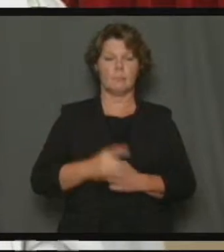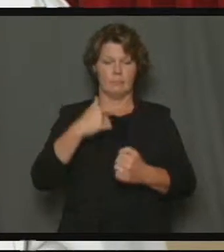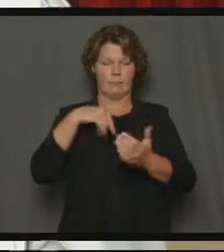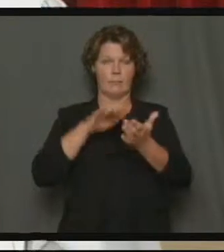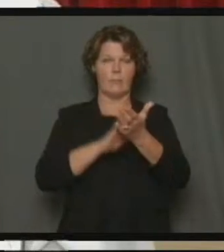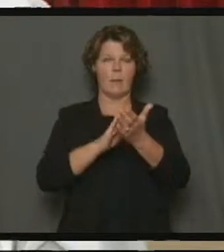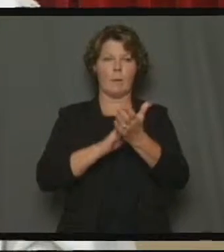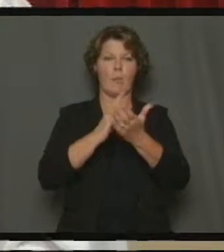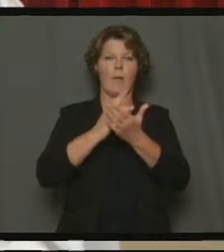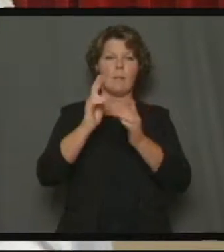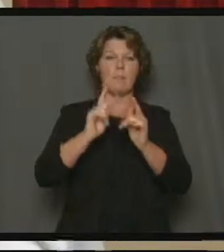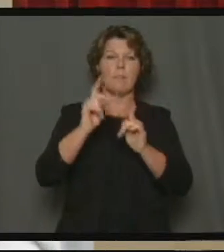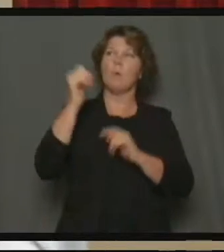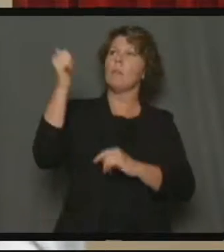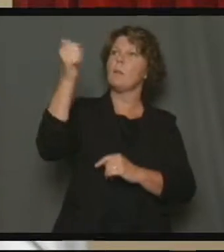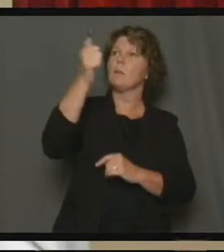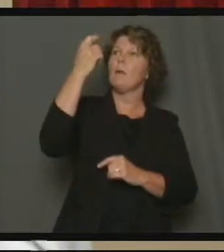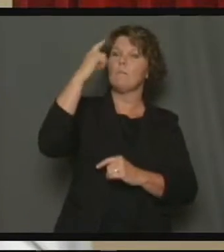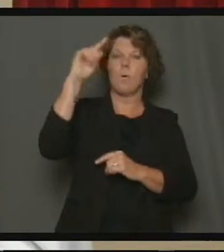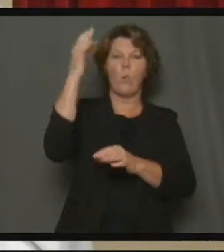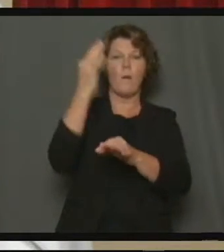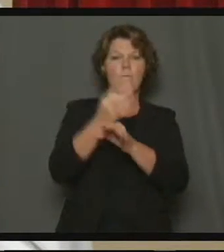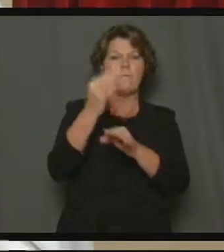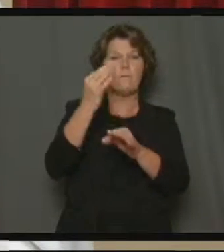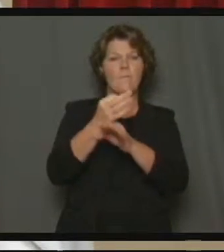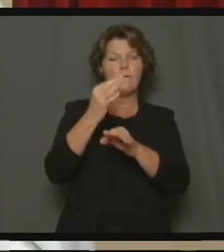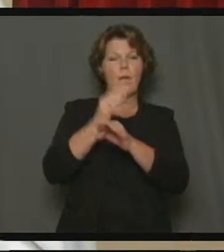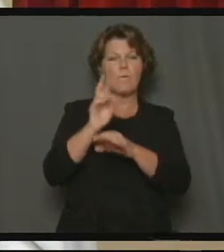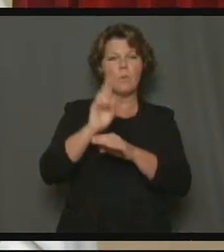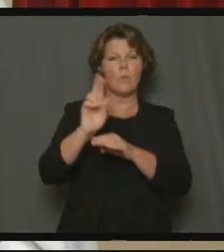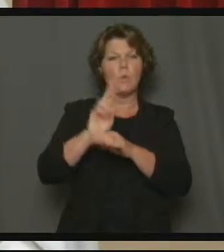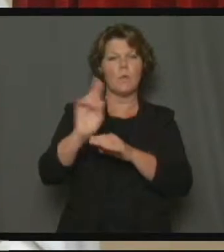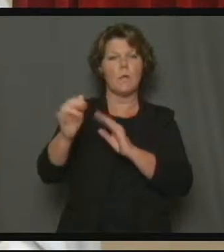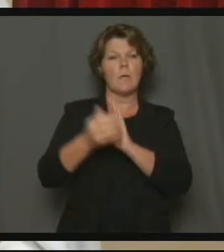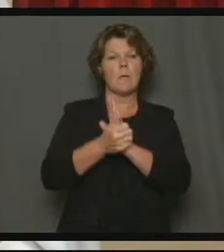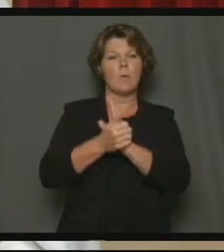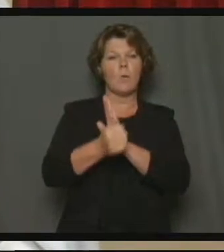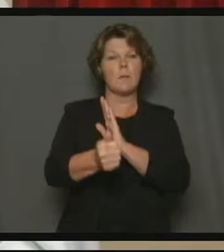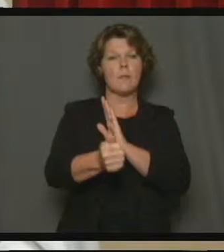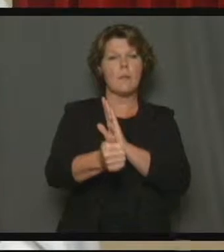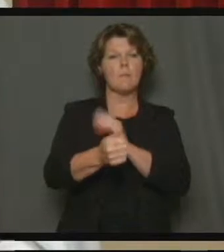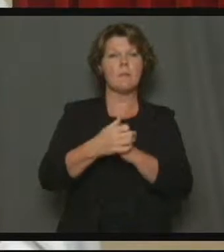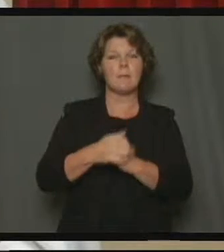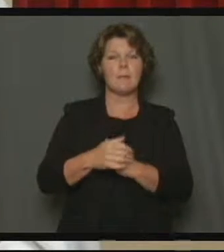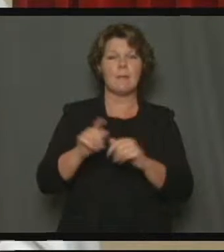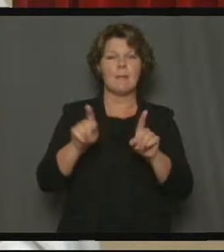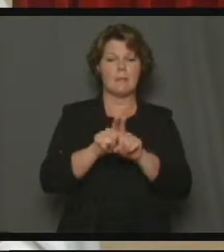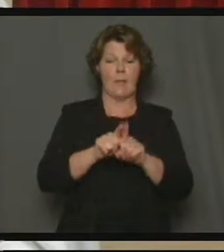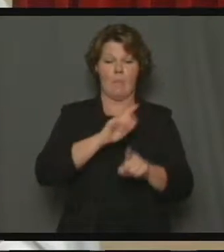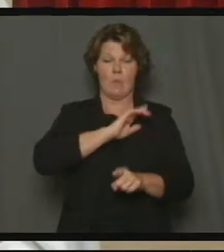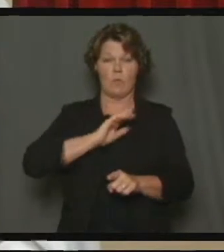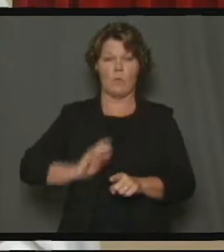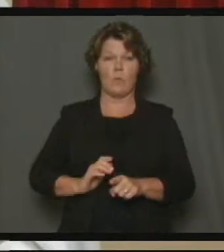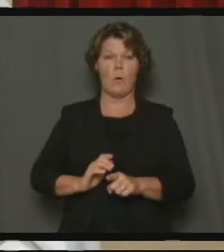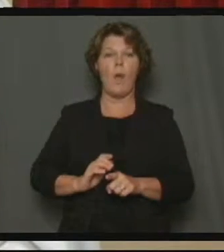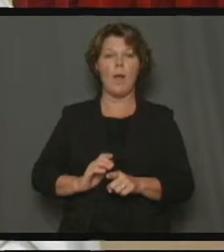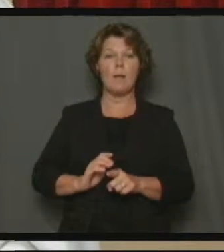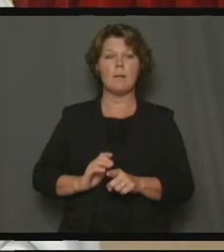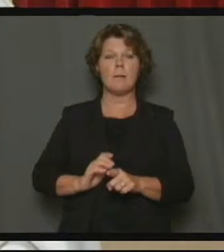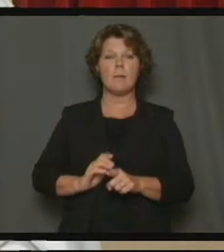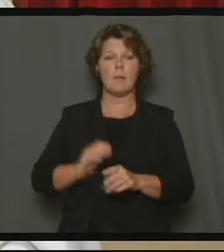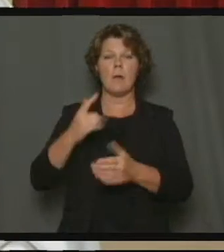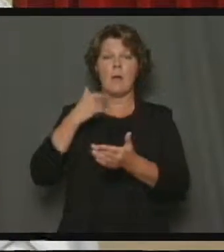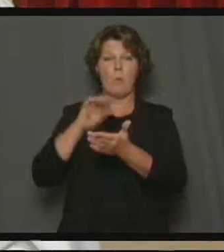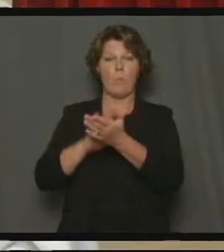the saints themselves for faithfully using these gifts, just as Christ praises faithful